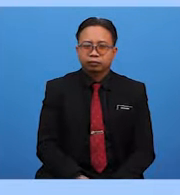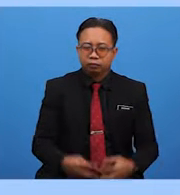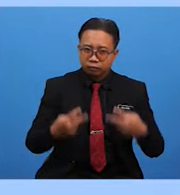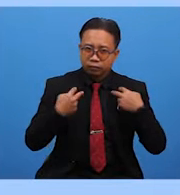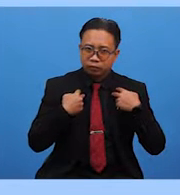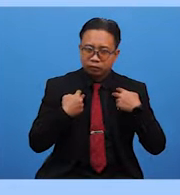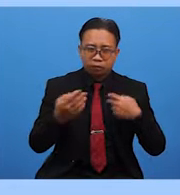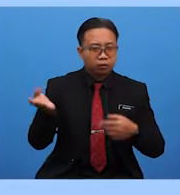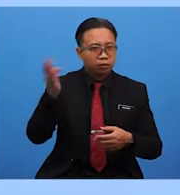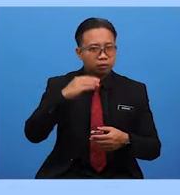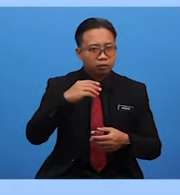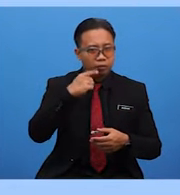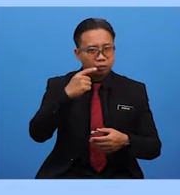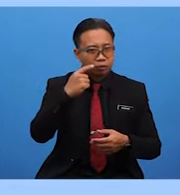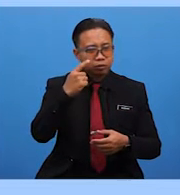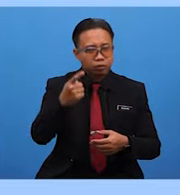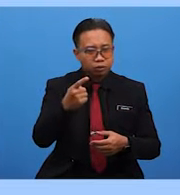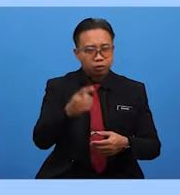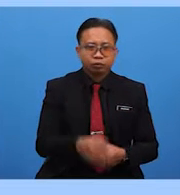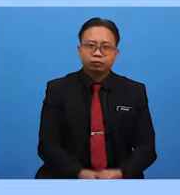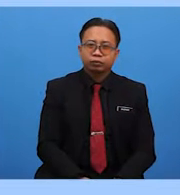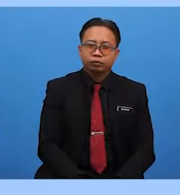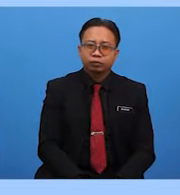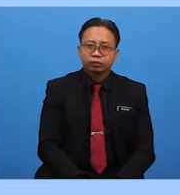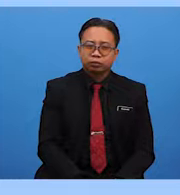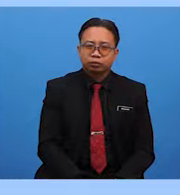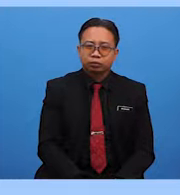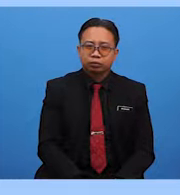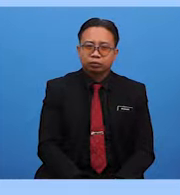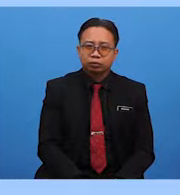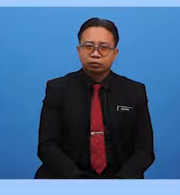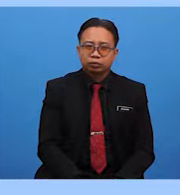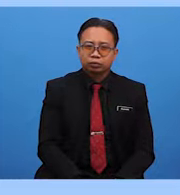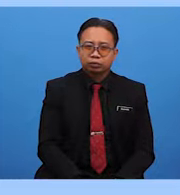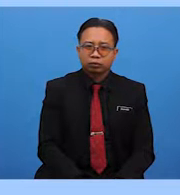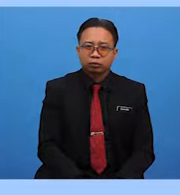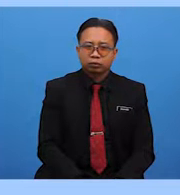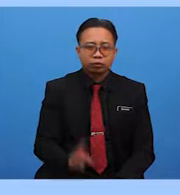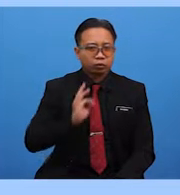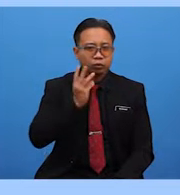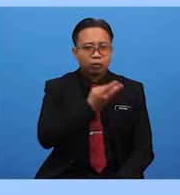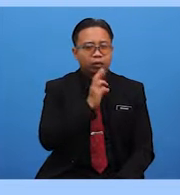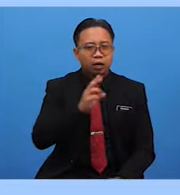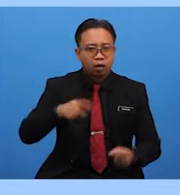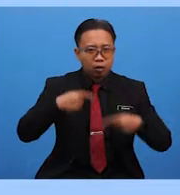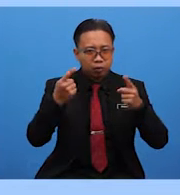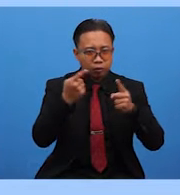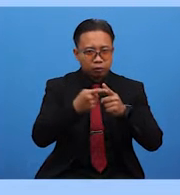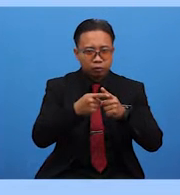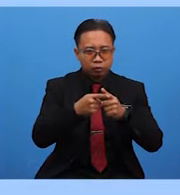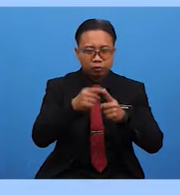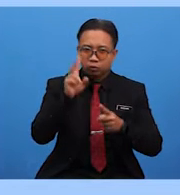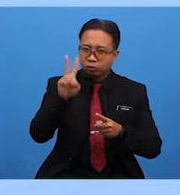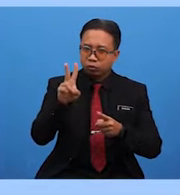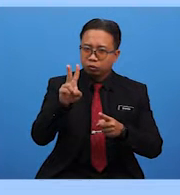We have now come to pronunciation segment. We are going to look at these